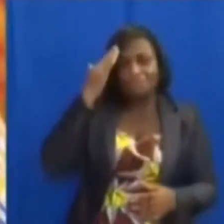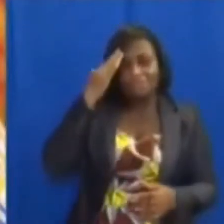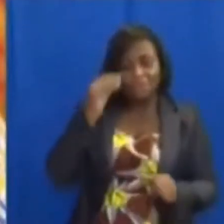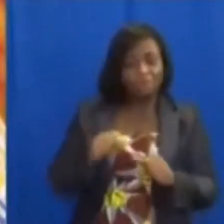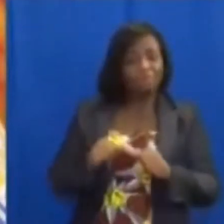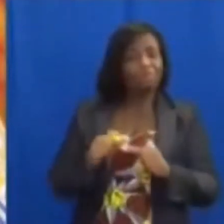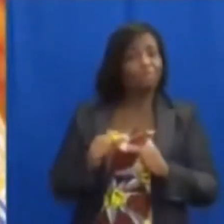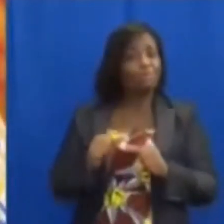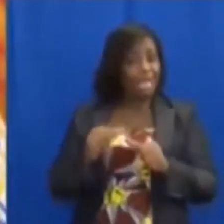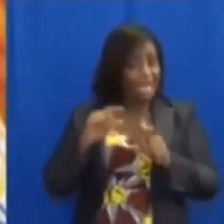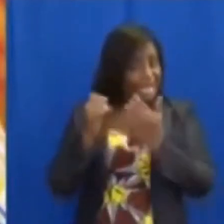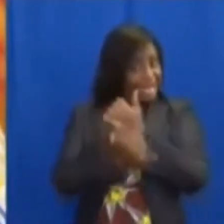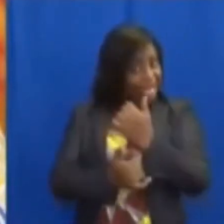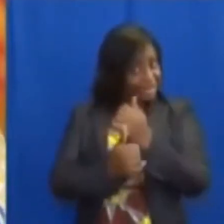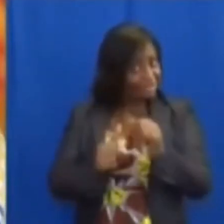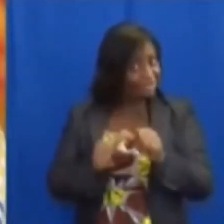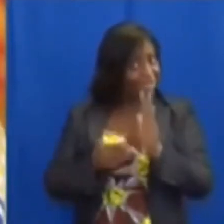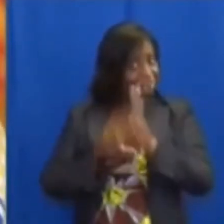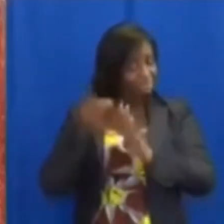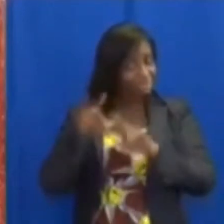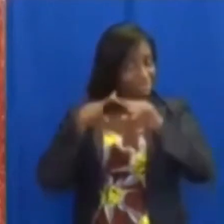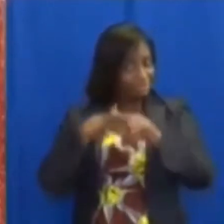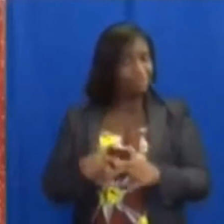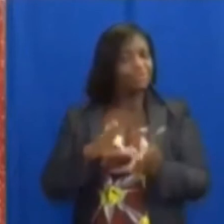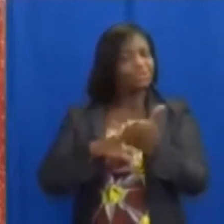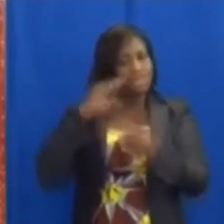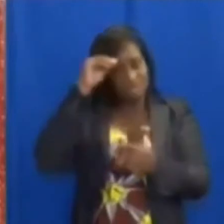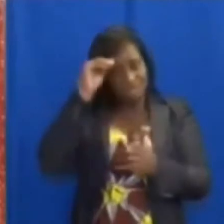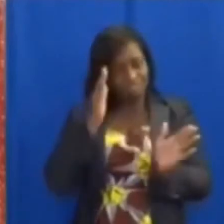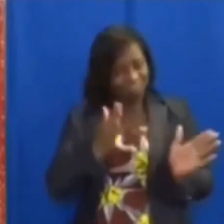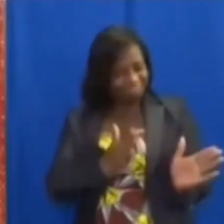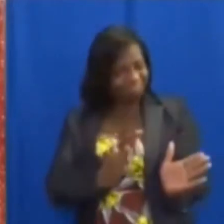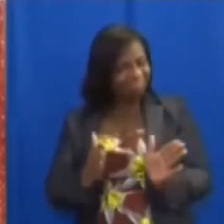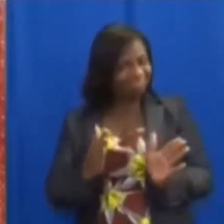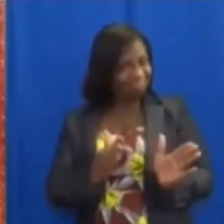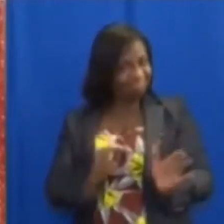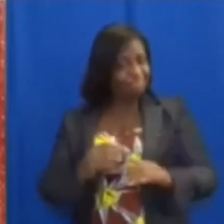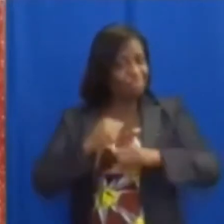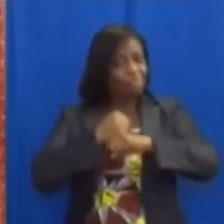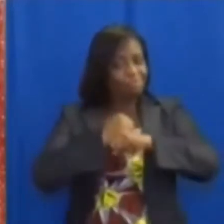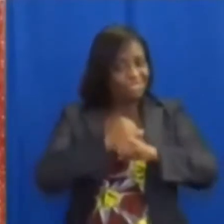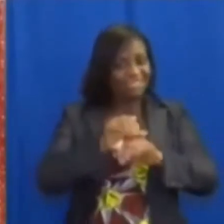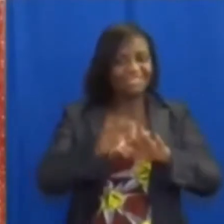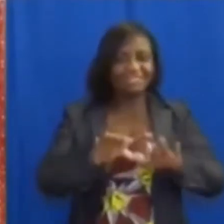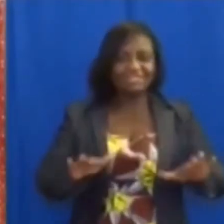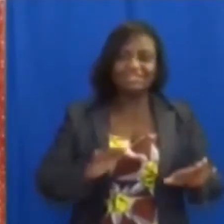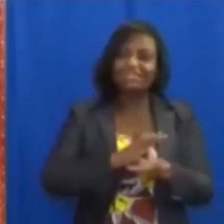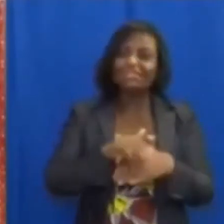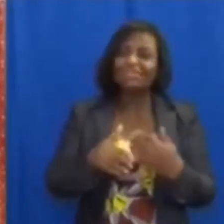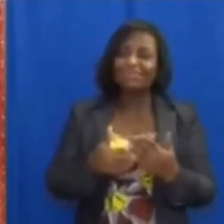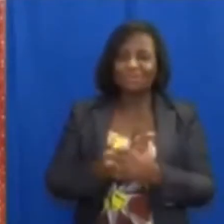Omano Koso, Ijnaya Dusianso. Mabano Ash Yen Shisea, a Baba Mofreni Nina